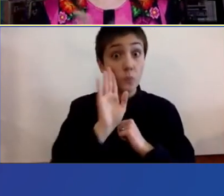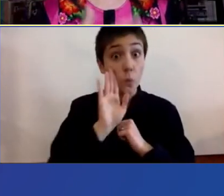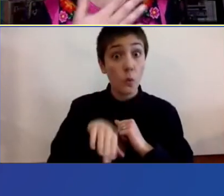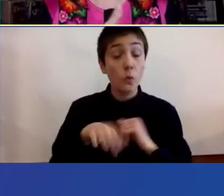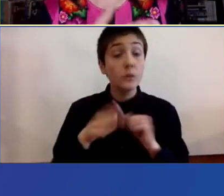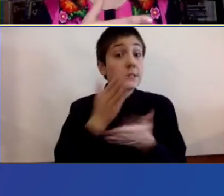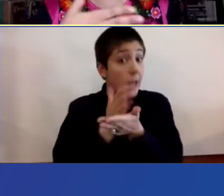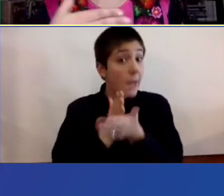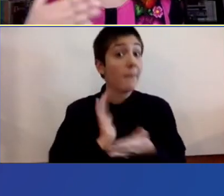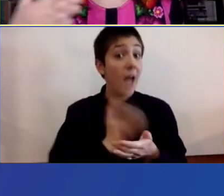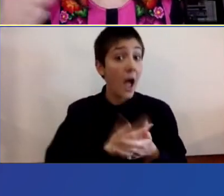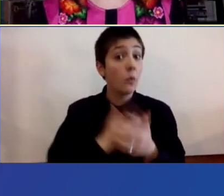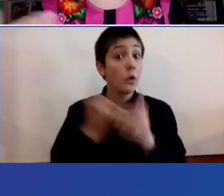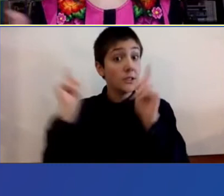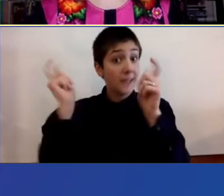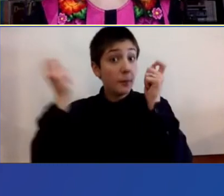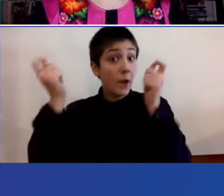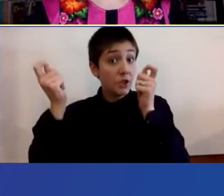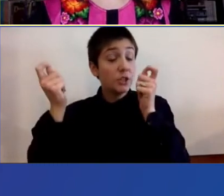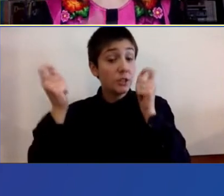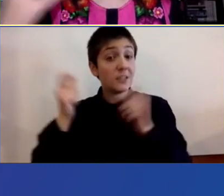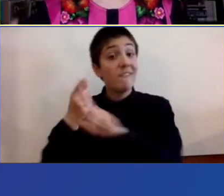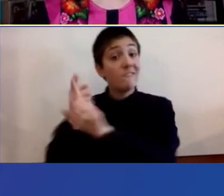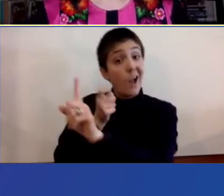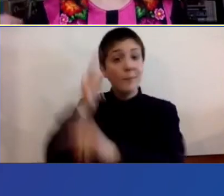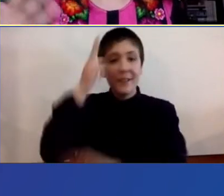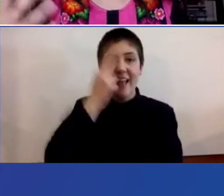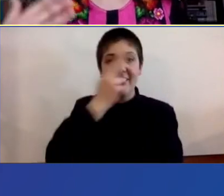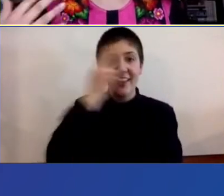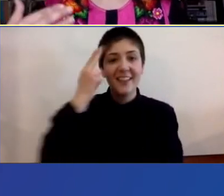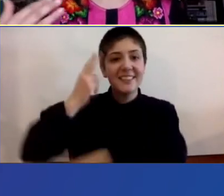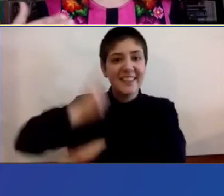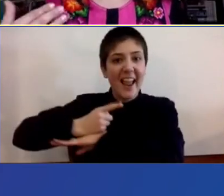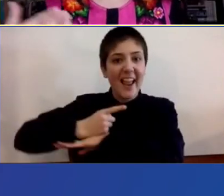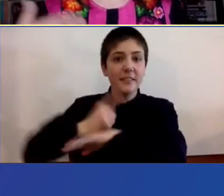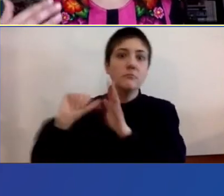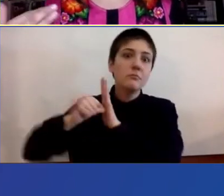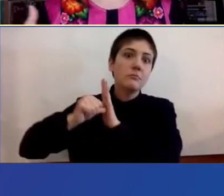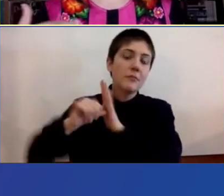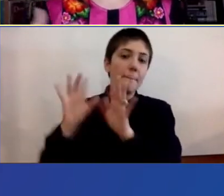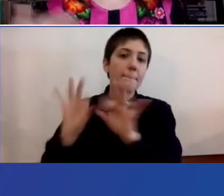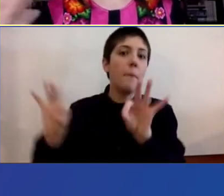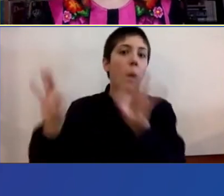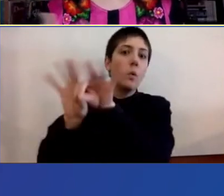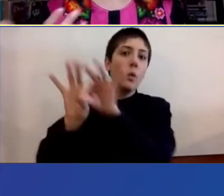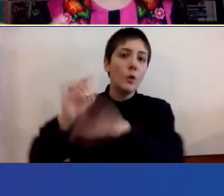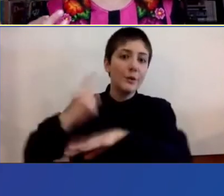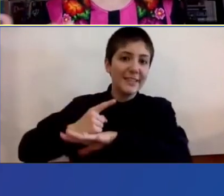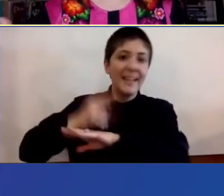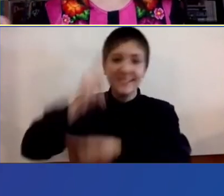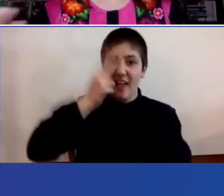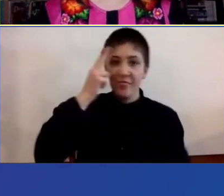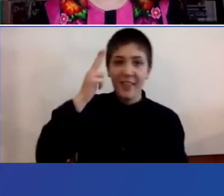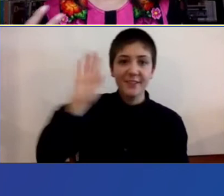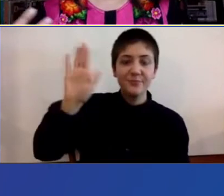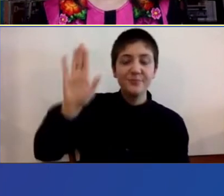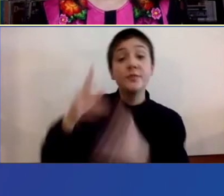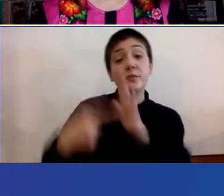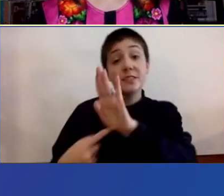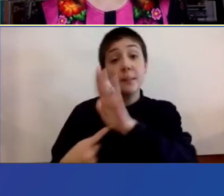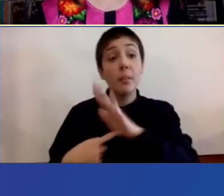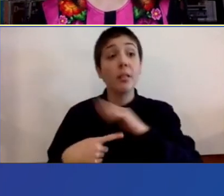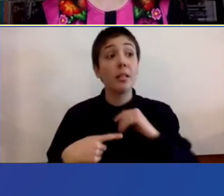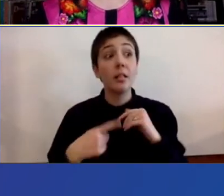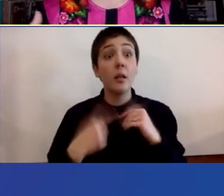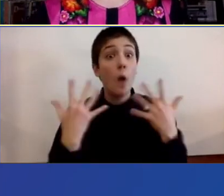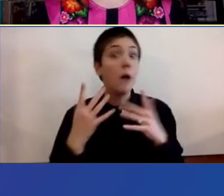on important Catholic days. In fact, the most important celebration where we perform this style of